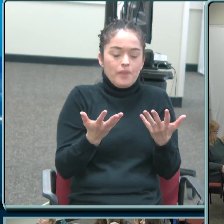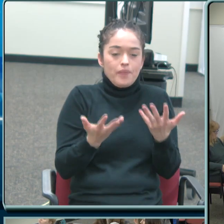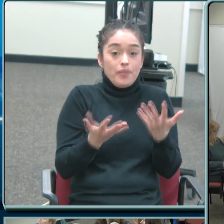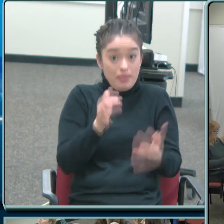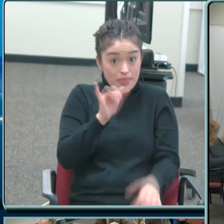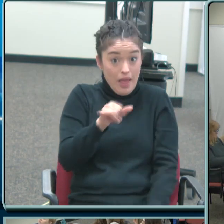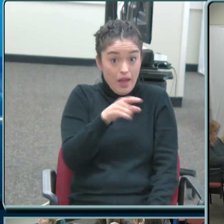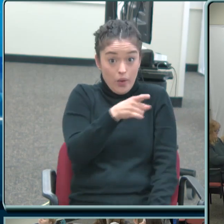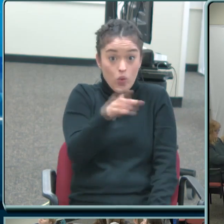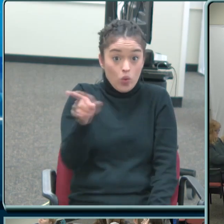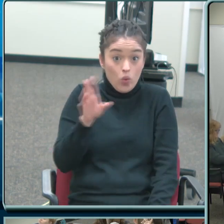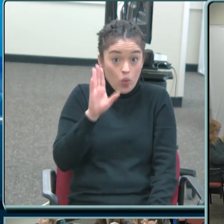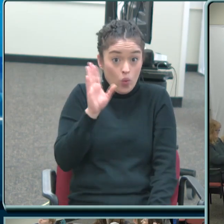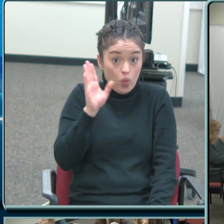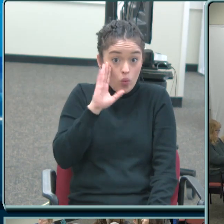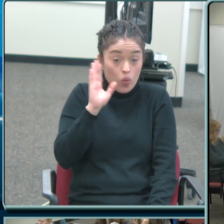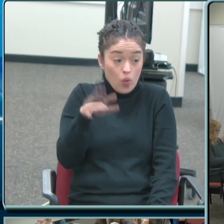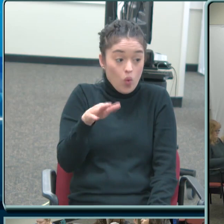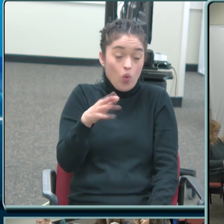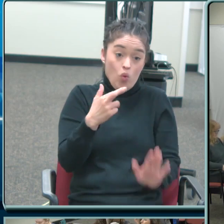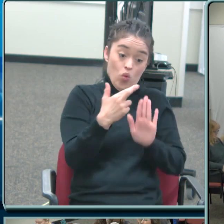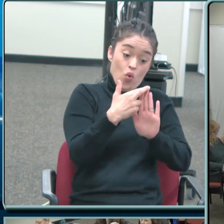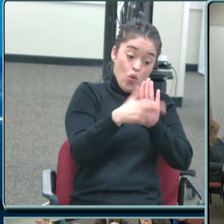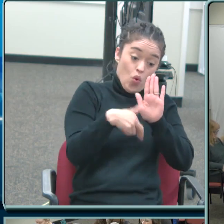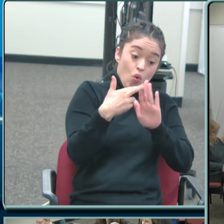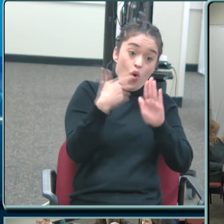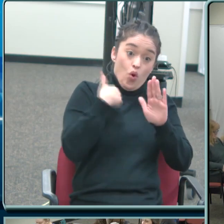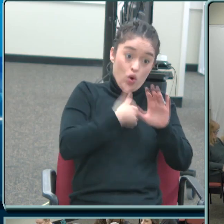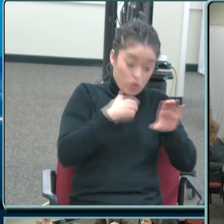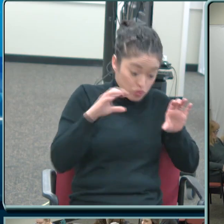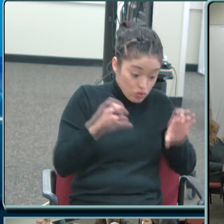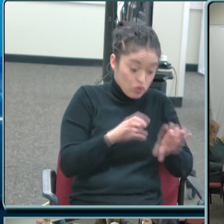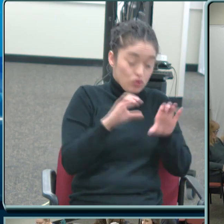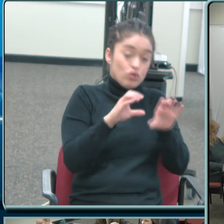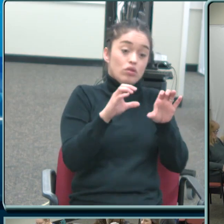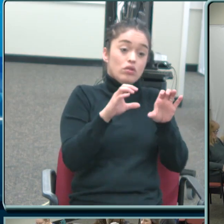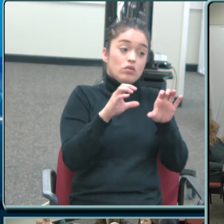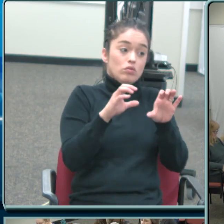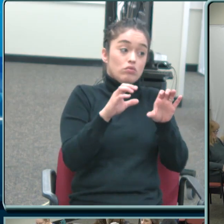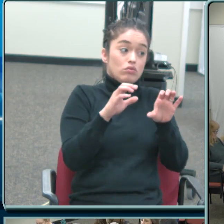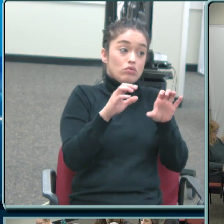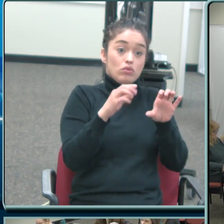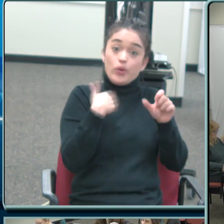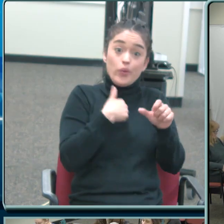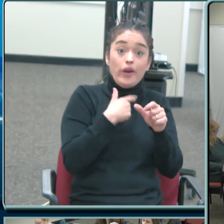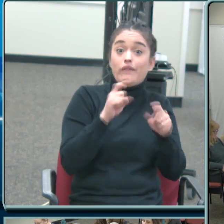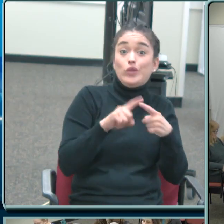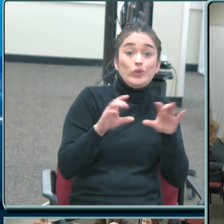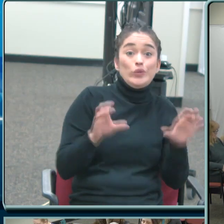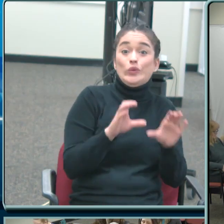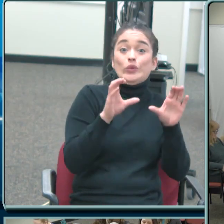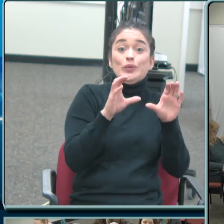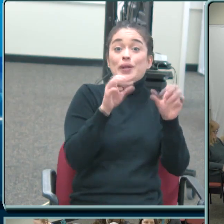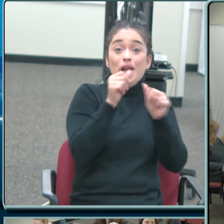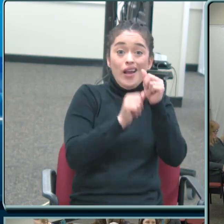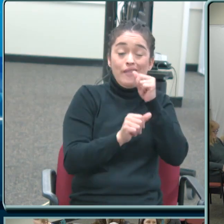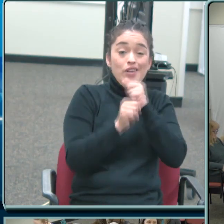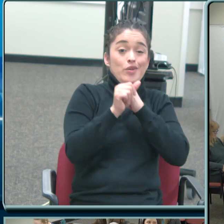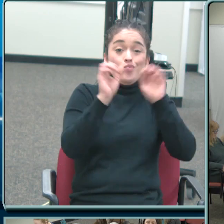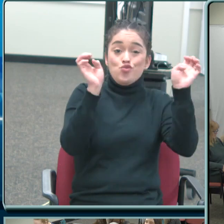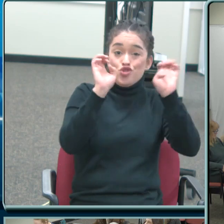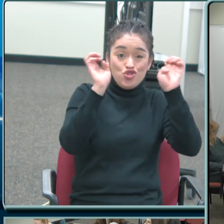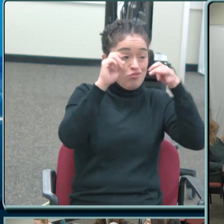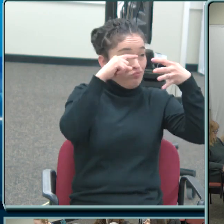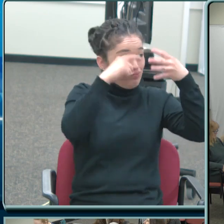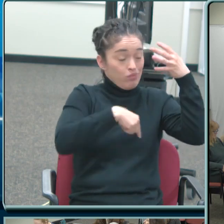that you all know that the role that we serve in, and that with every different aspect of emergencies that